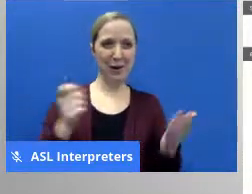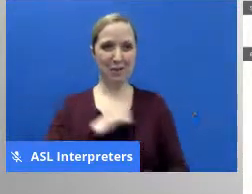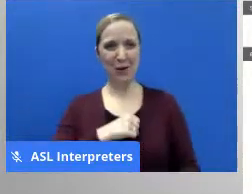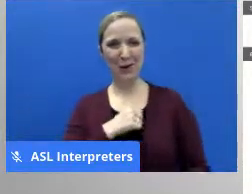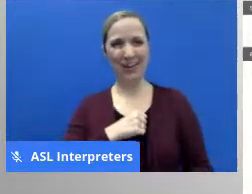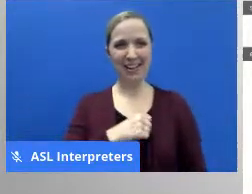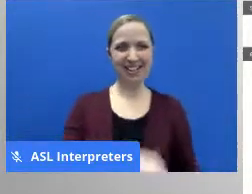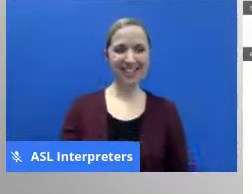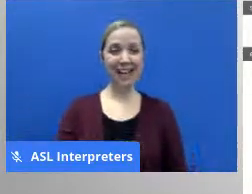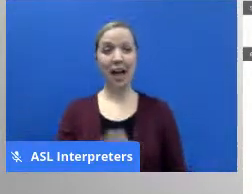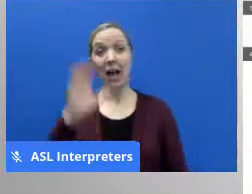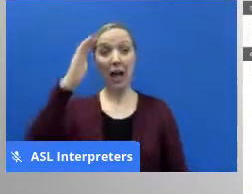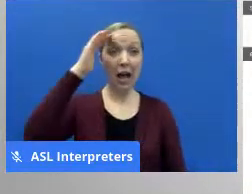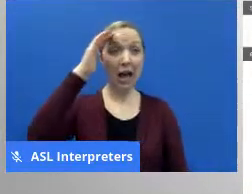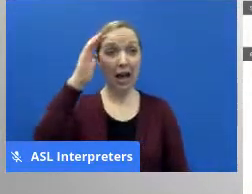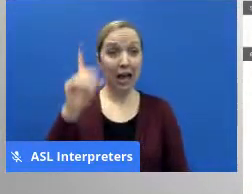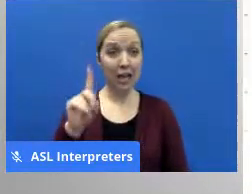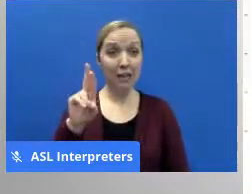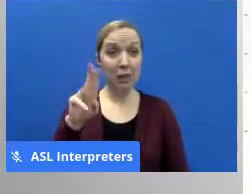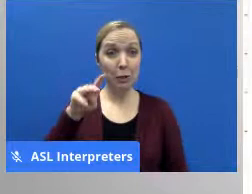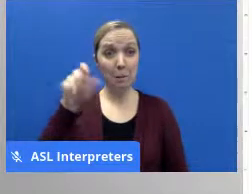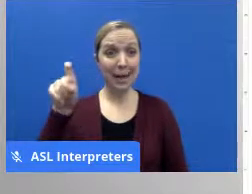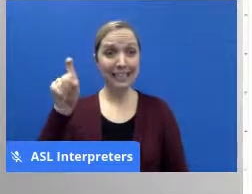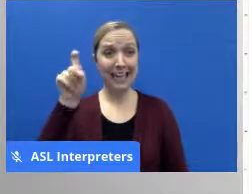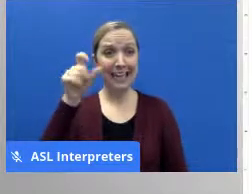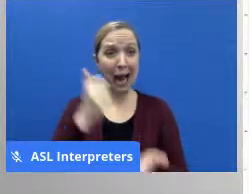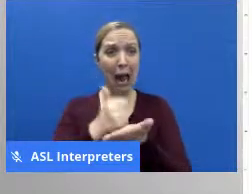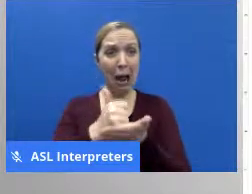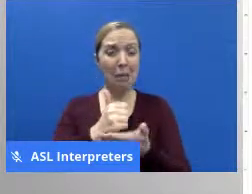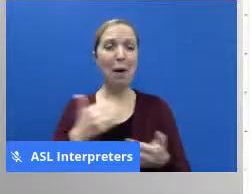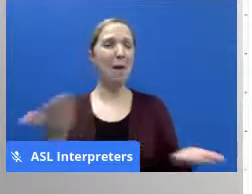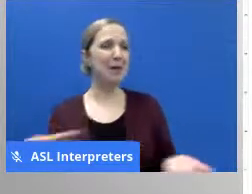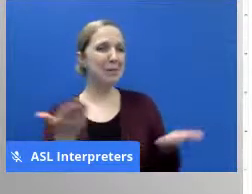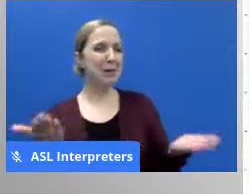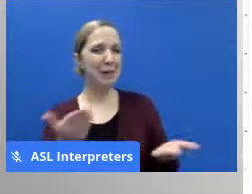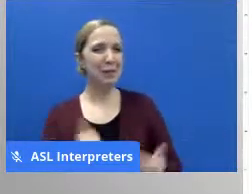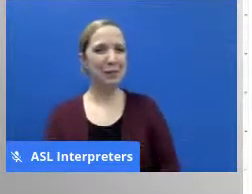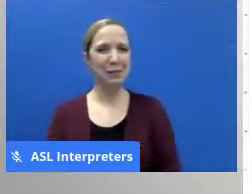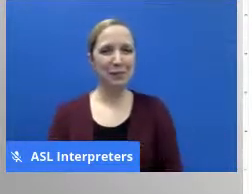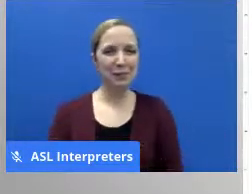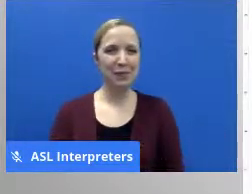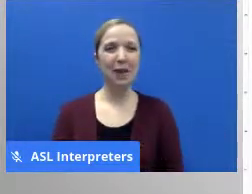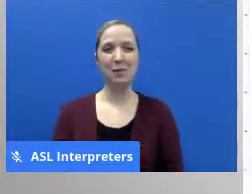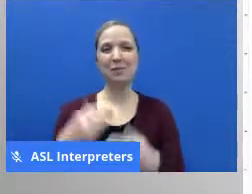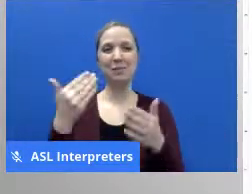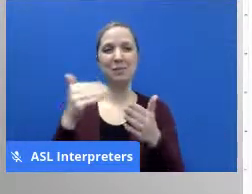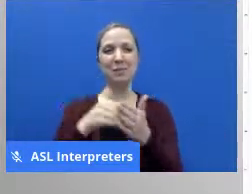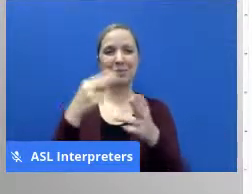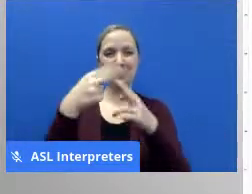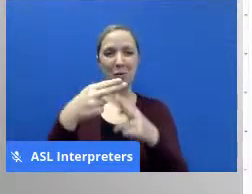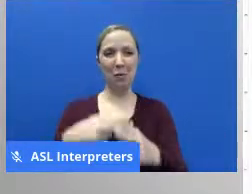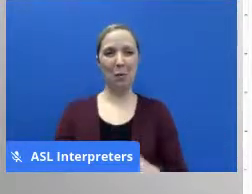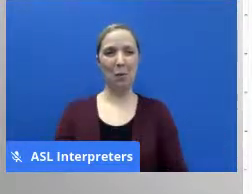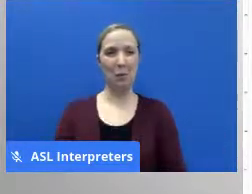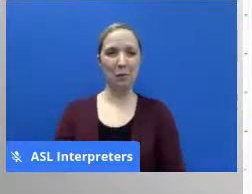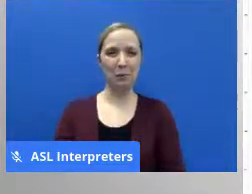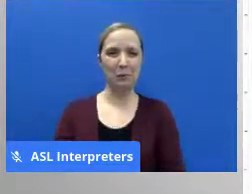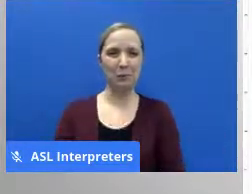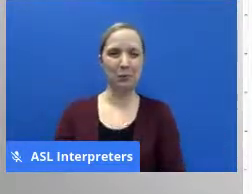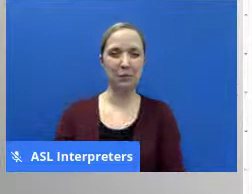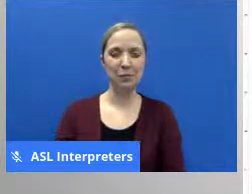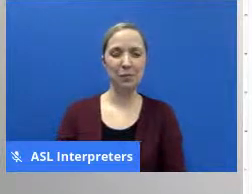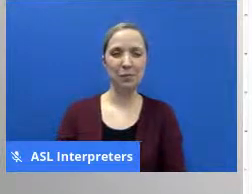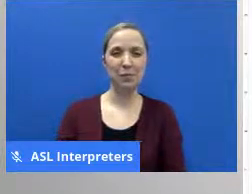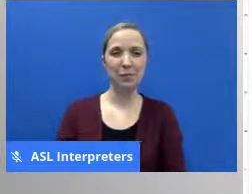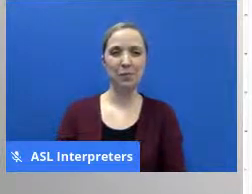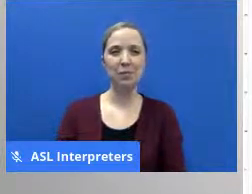about looking to for do it. Ms. Dr. Maddox. I need your help. I'm here. I'm sorry. I was about to do roll call. Okay,